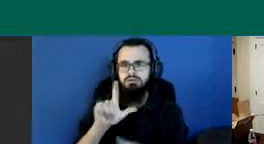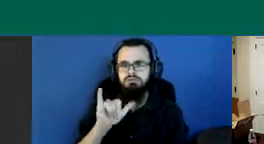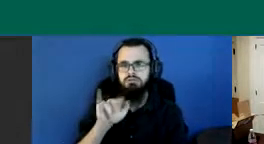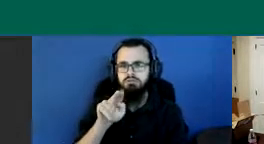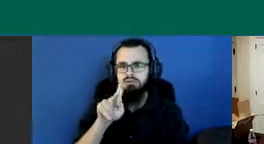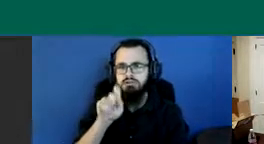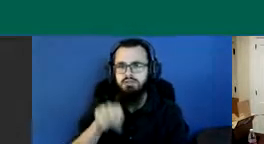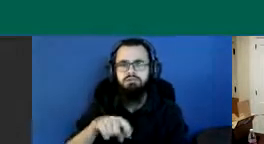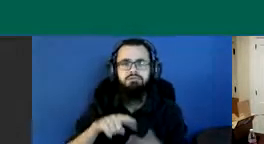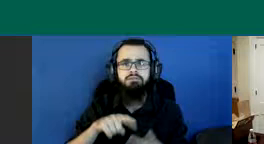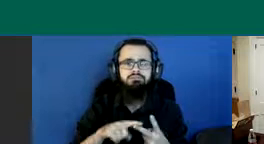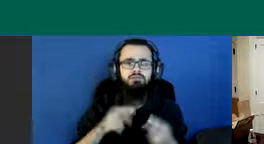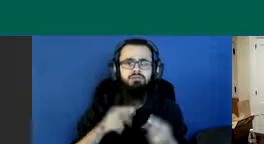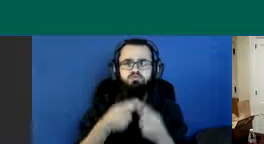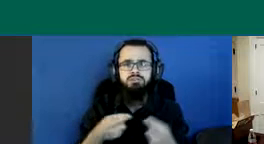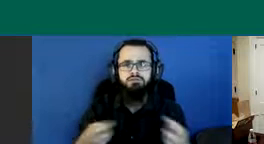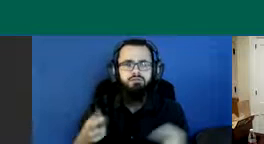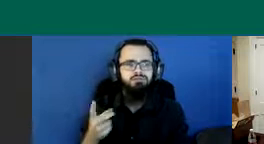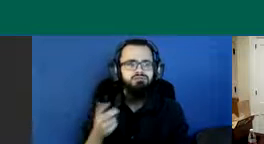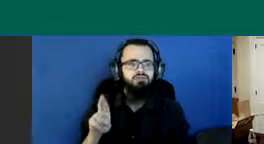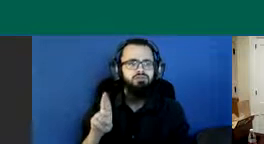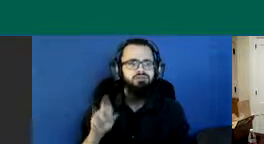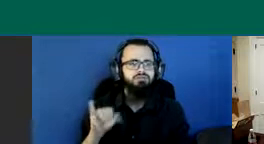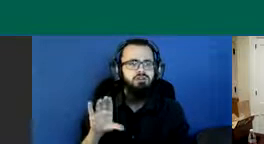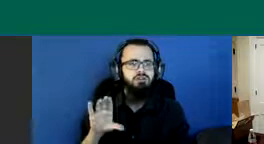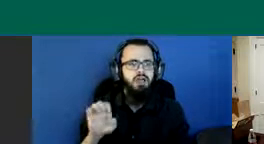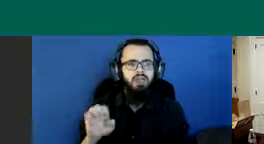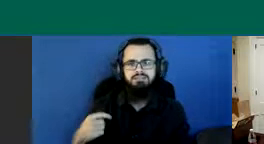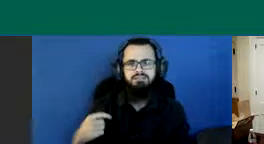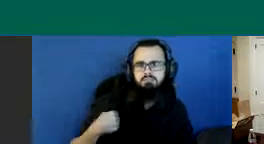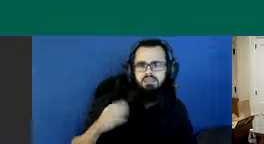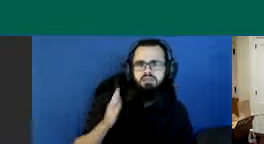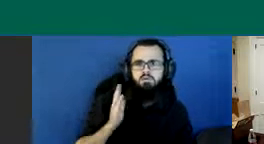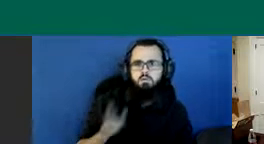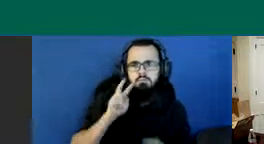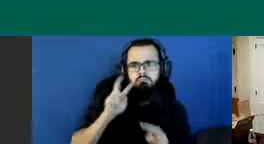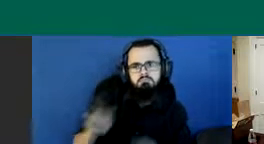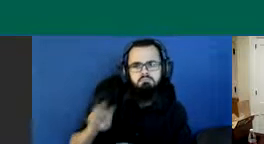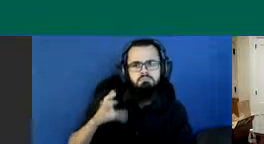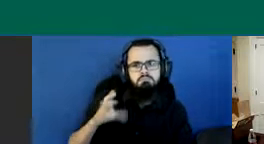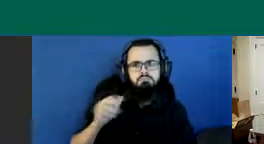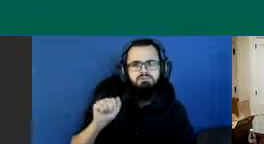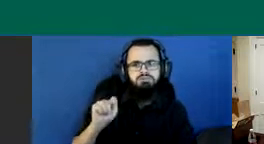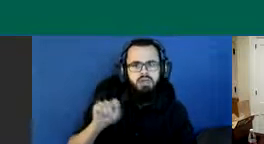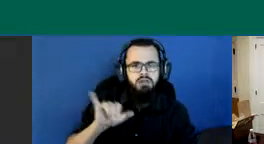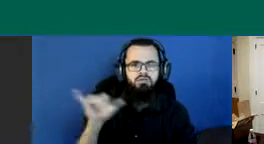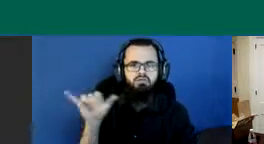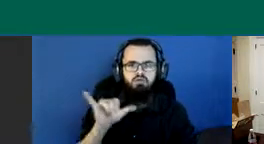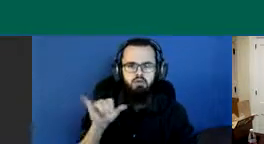and Dr. Ice and I will also pick them up from the chat and speak about them live as well.